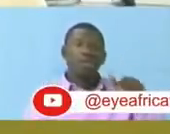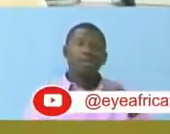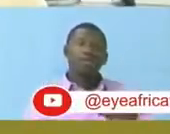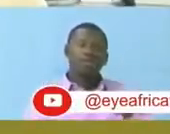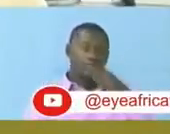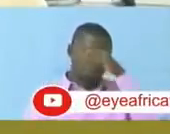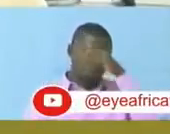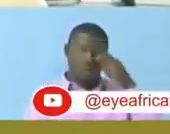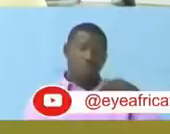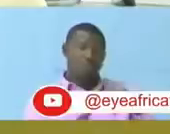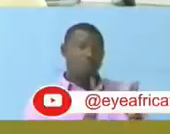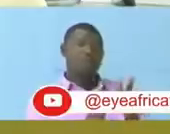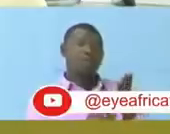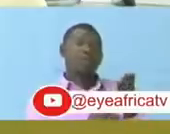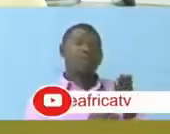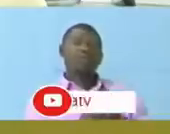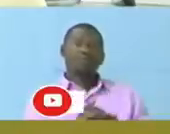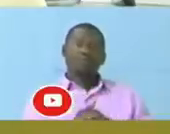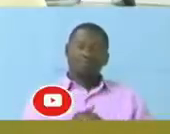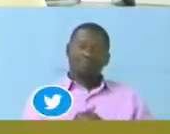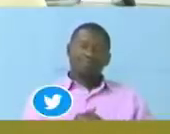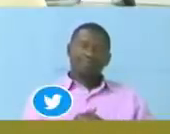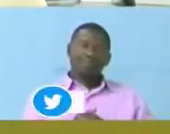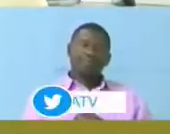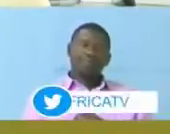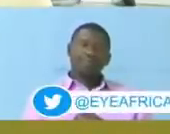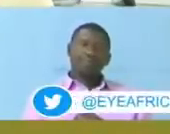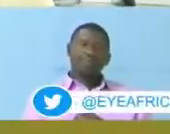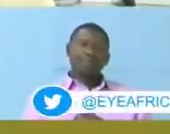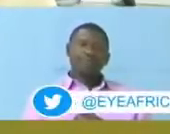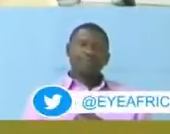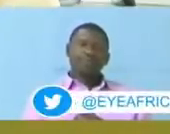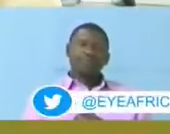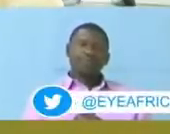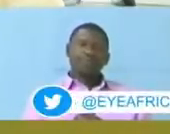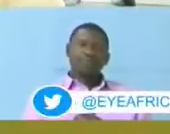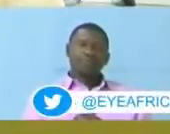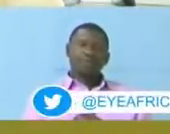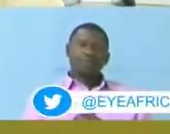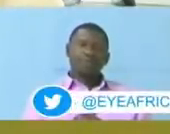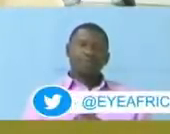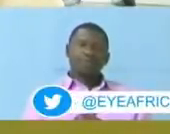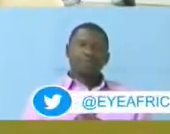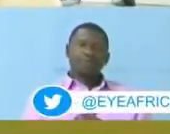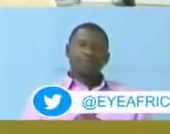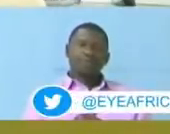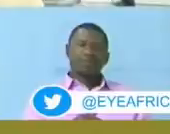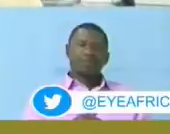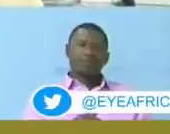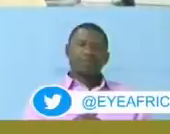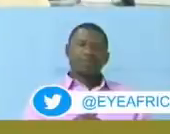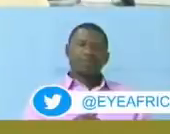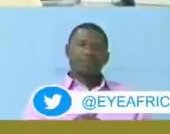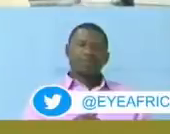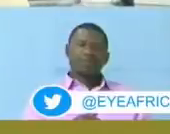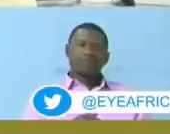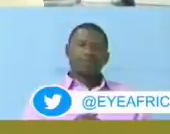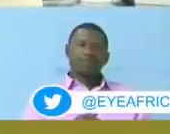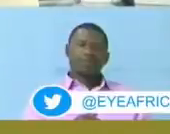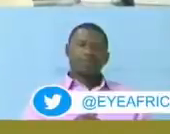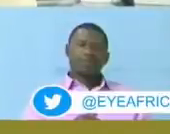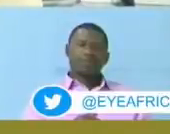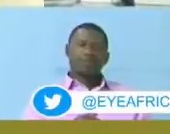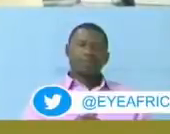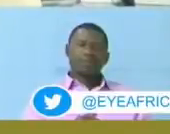kalo anin sembo di NIA la kisikisiro la Karola. From the degree Kabo? To act of parliament.